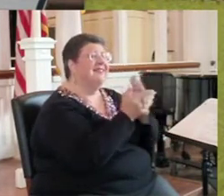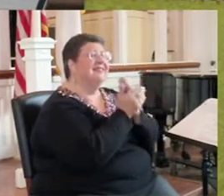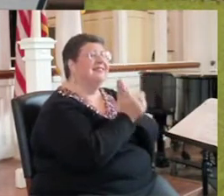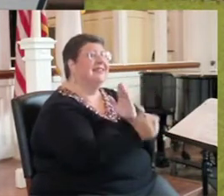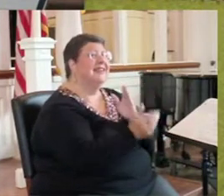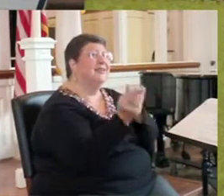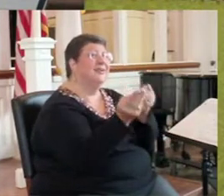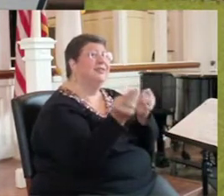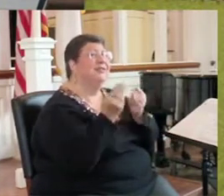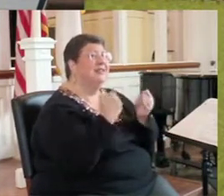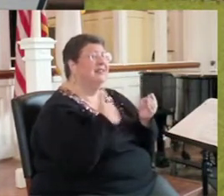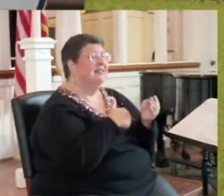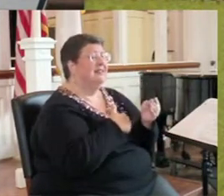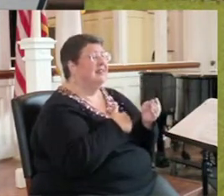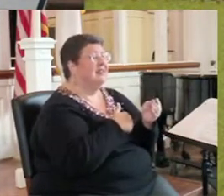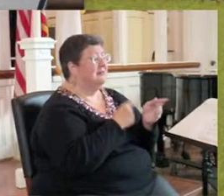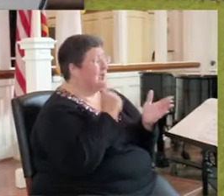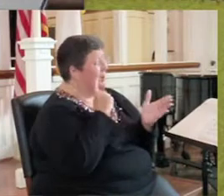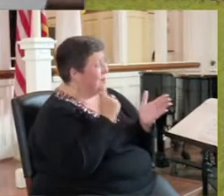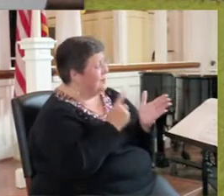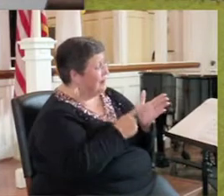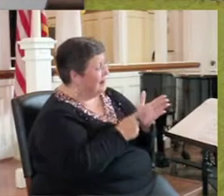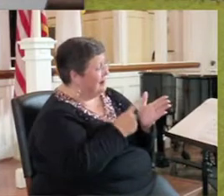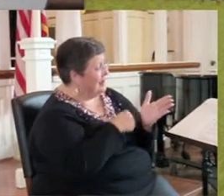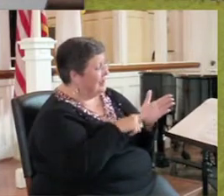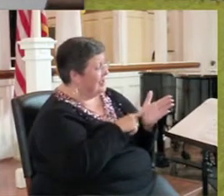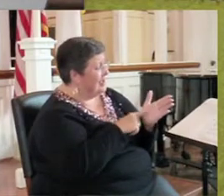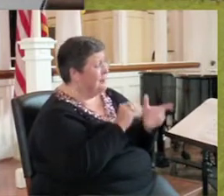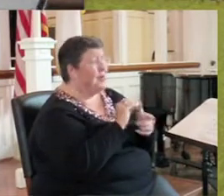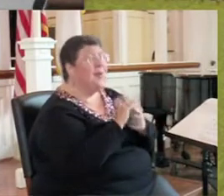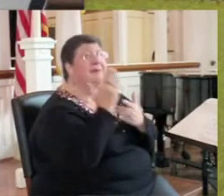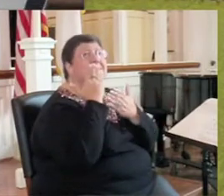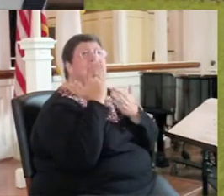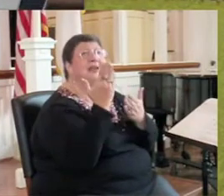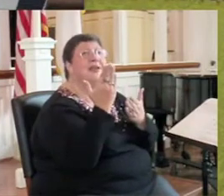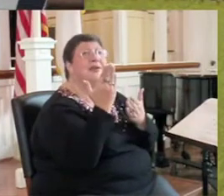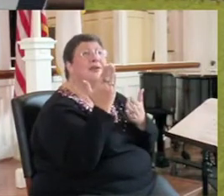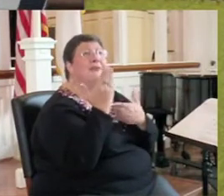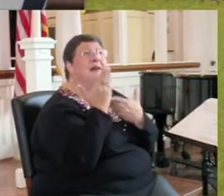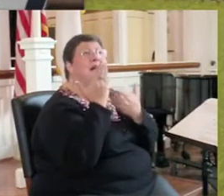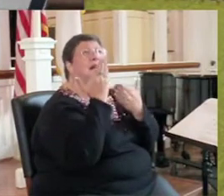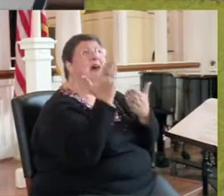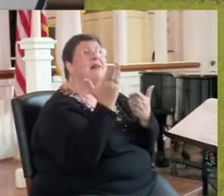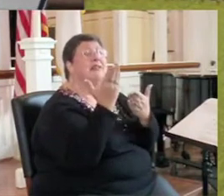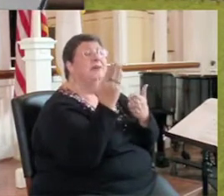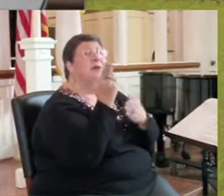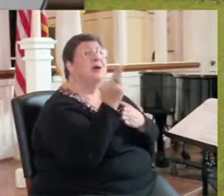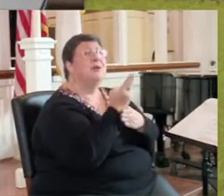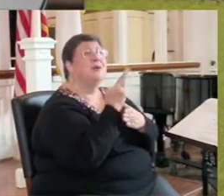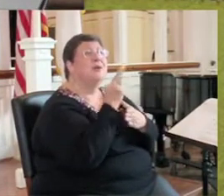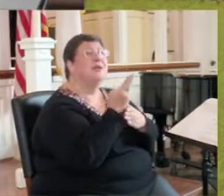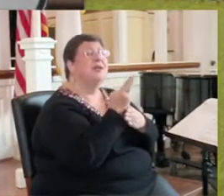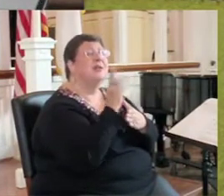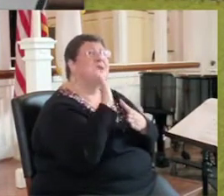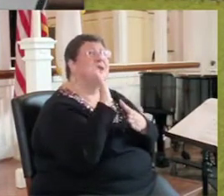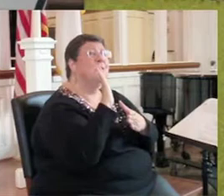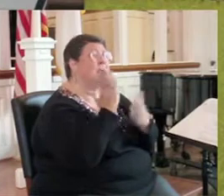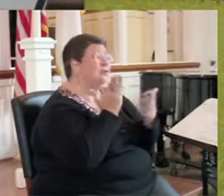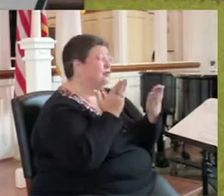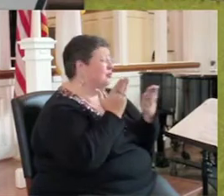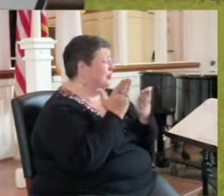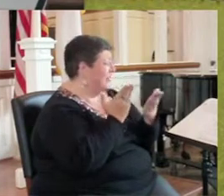by recognizing them or by thanking you by offering them and using them in your